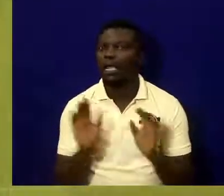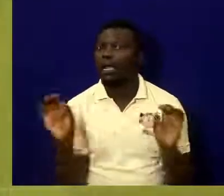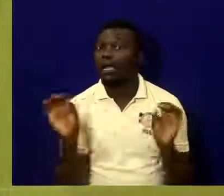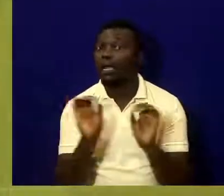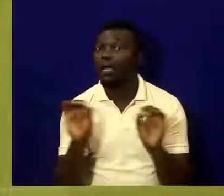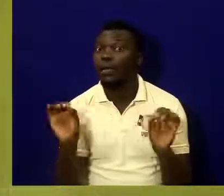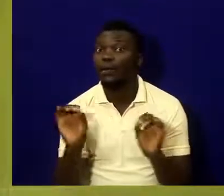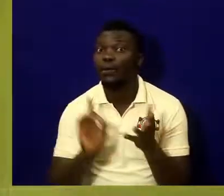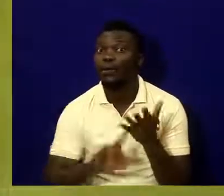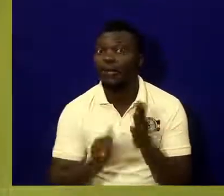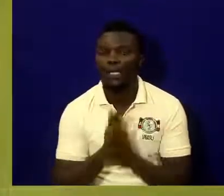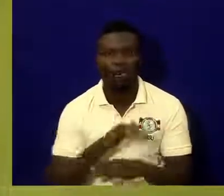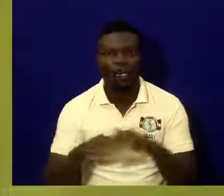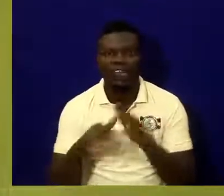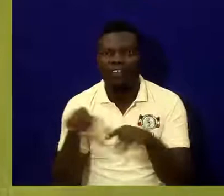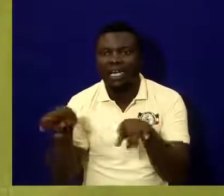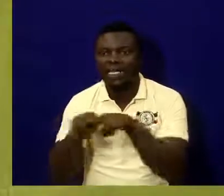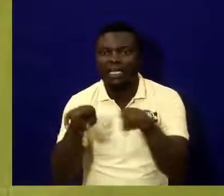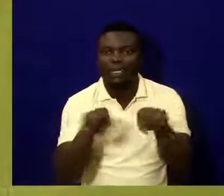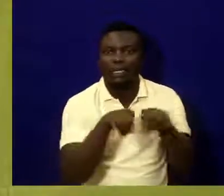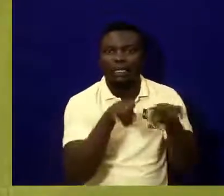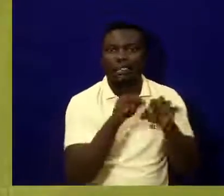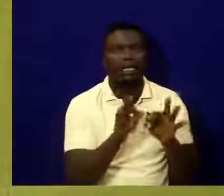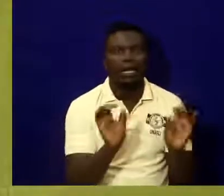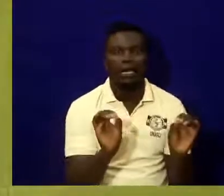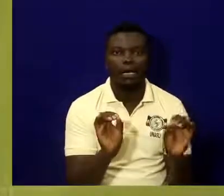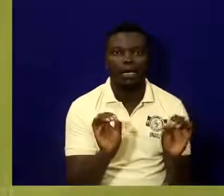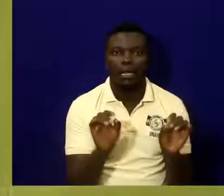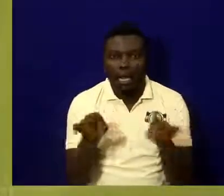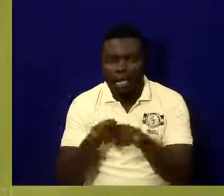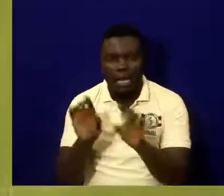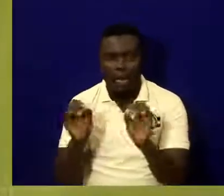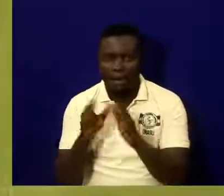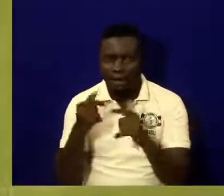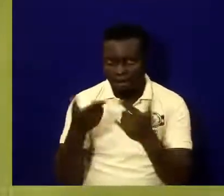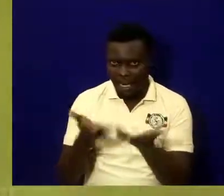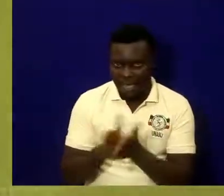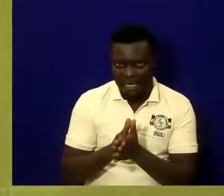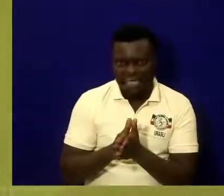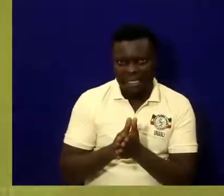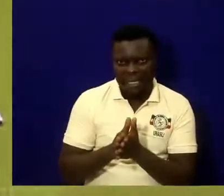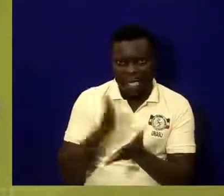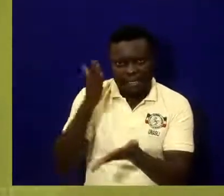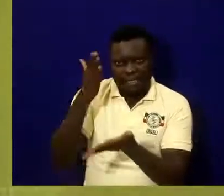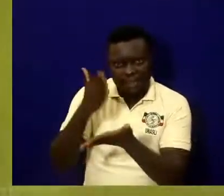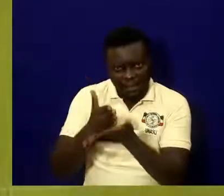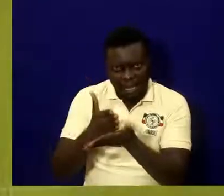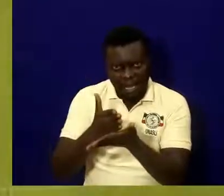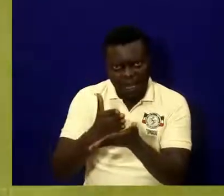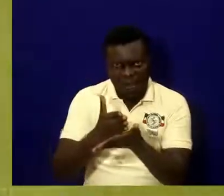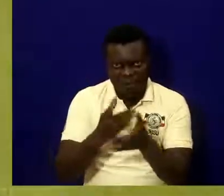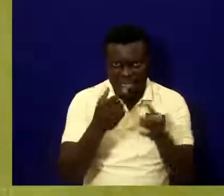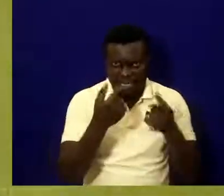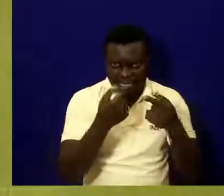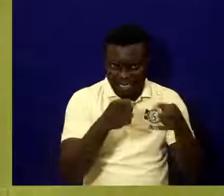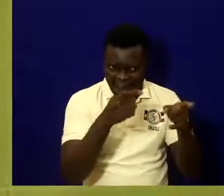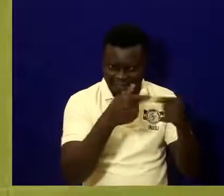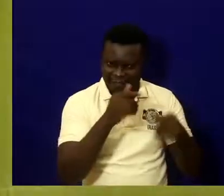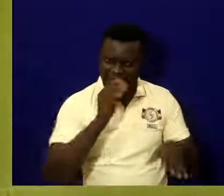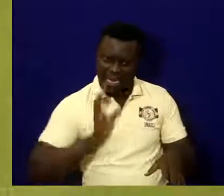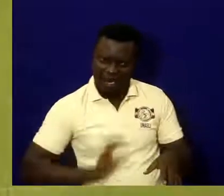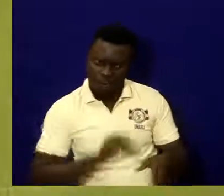have everything similar. There are certain